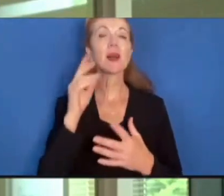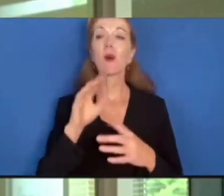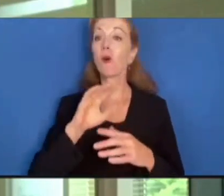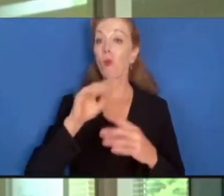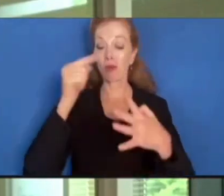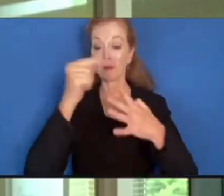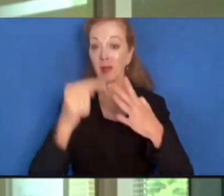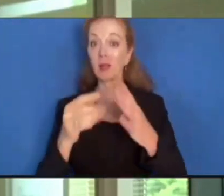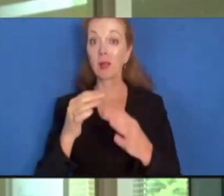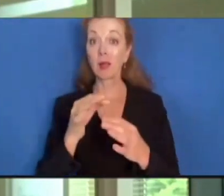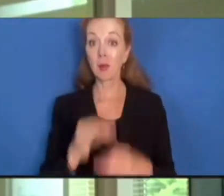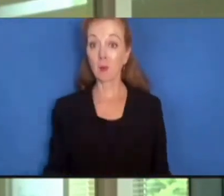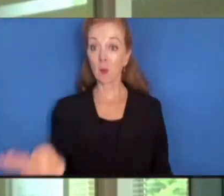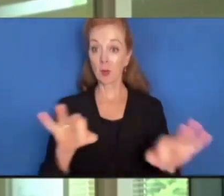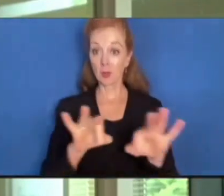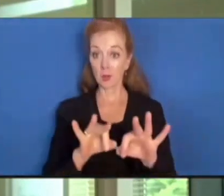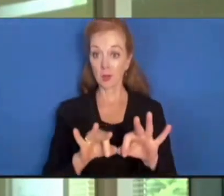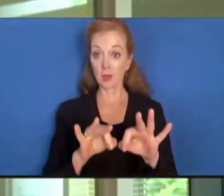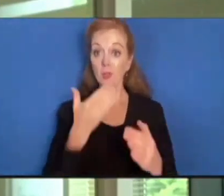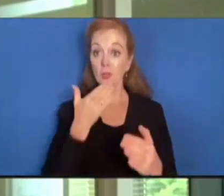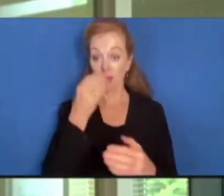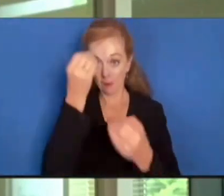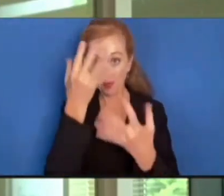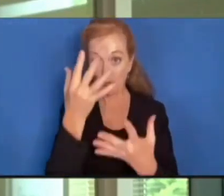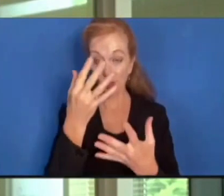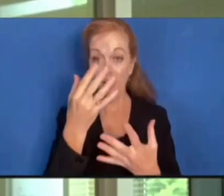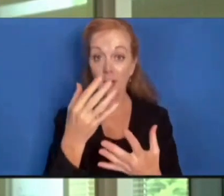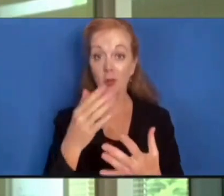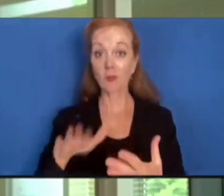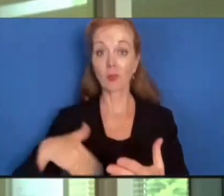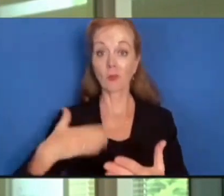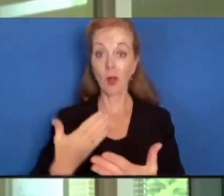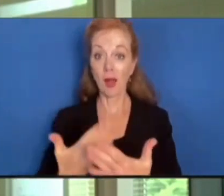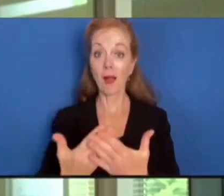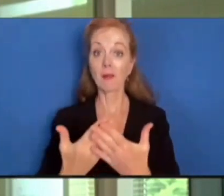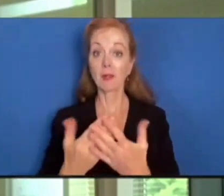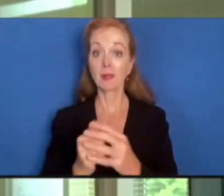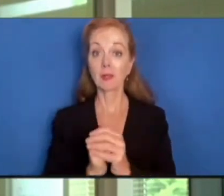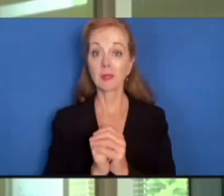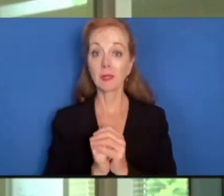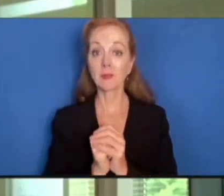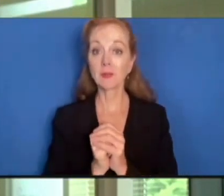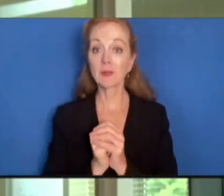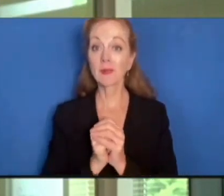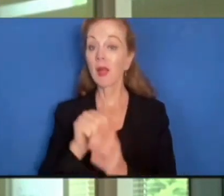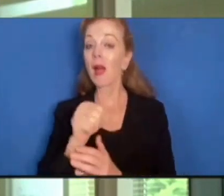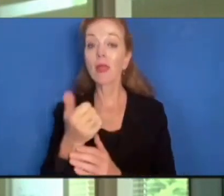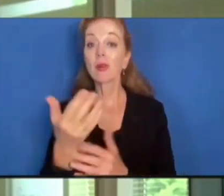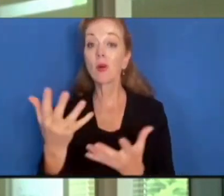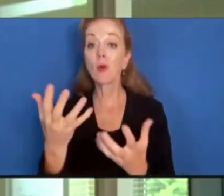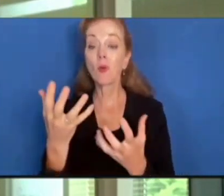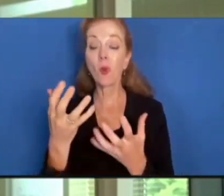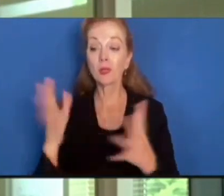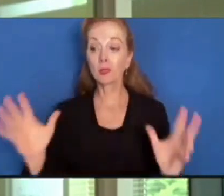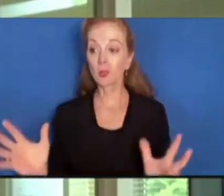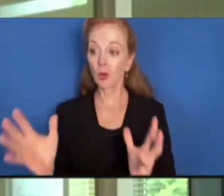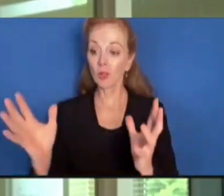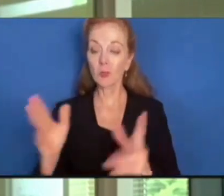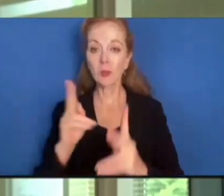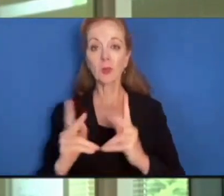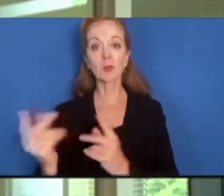are very important to us and good information for us to have once we arrive. Another thing that we want to encourage folks to do